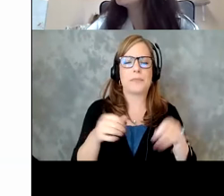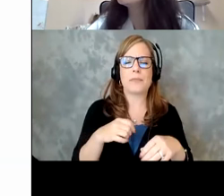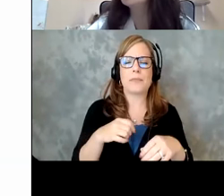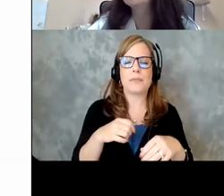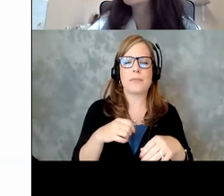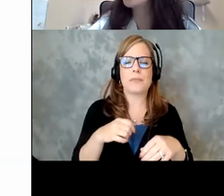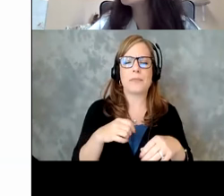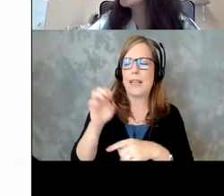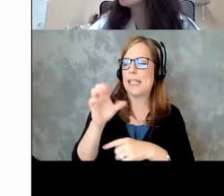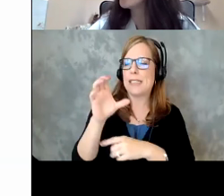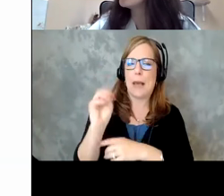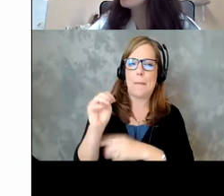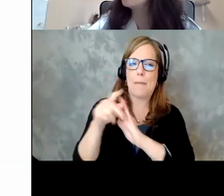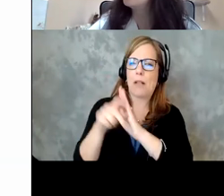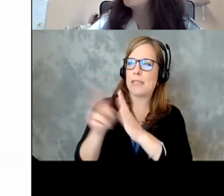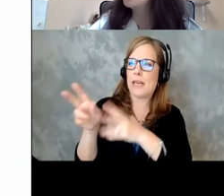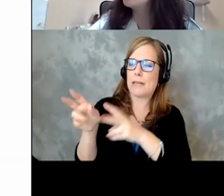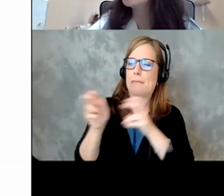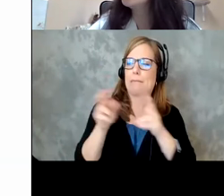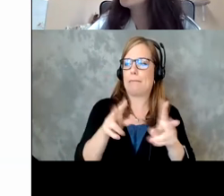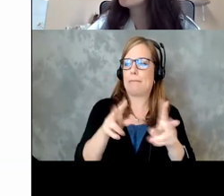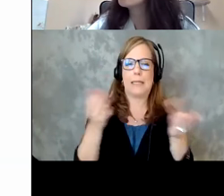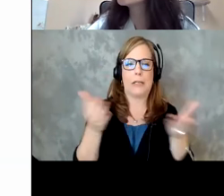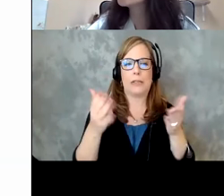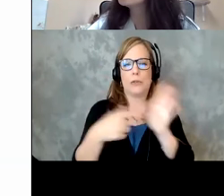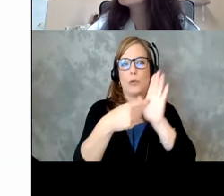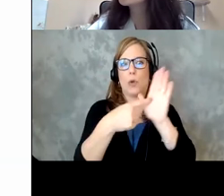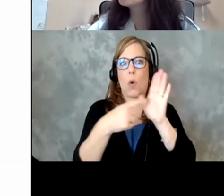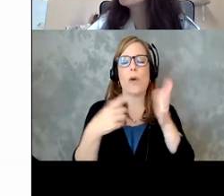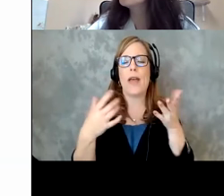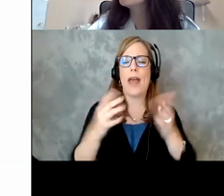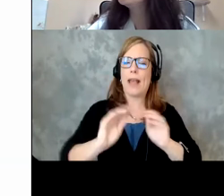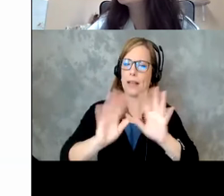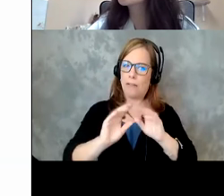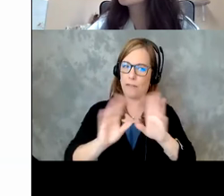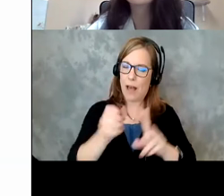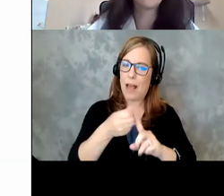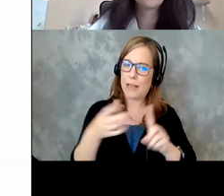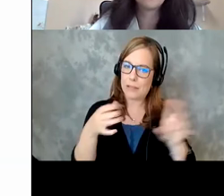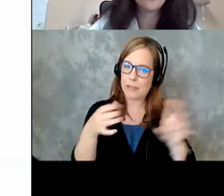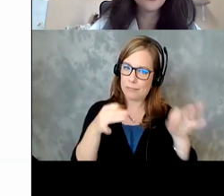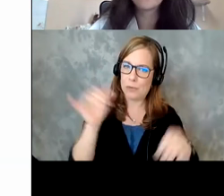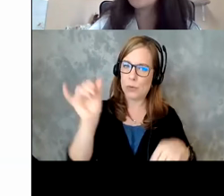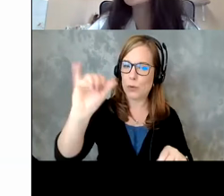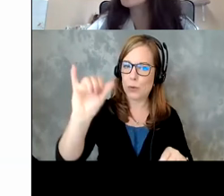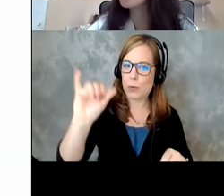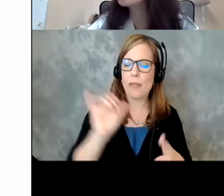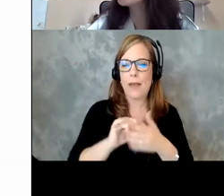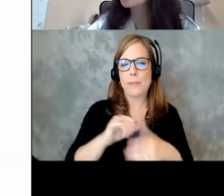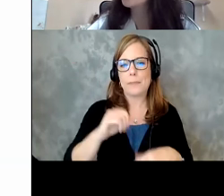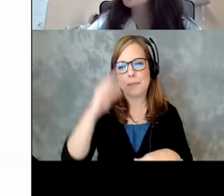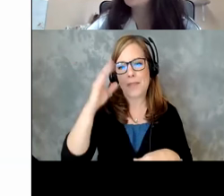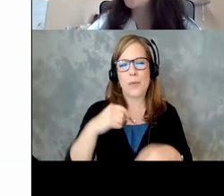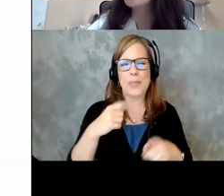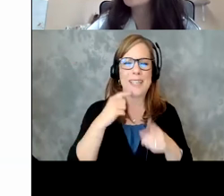ECM policy guide here, and we just wanted to clarify, there are some, I don't know if carve-outs is the right word.